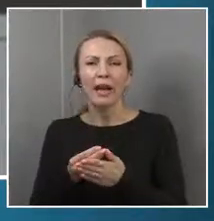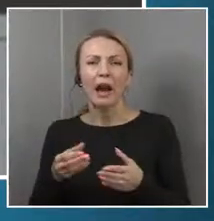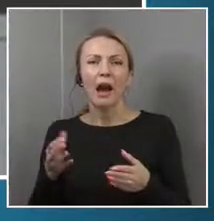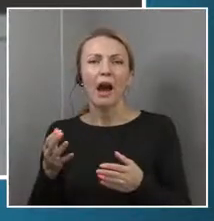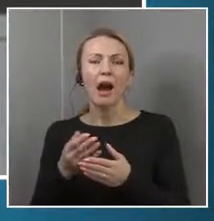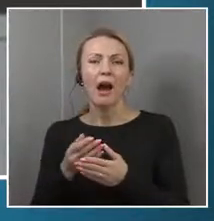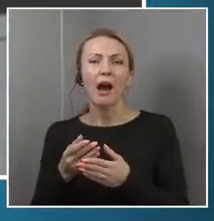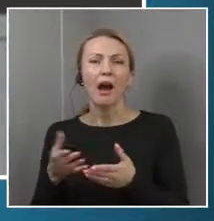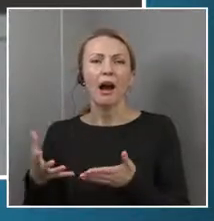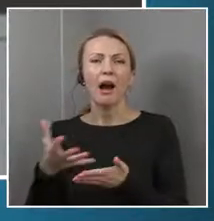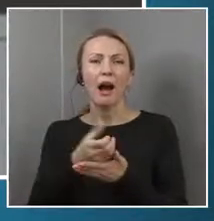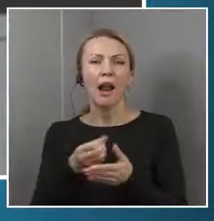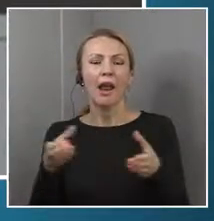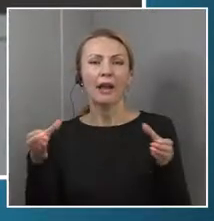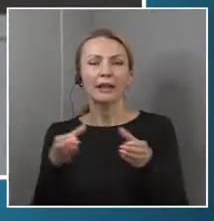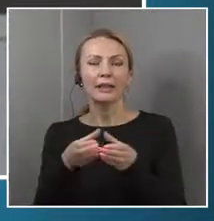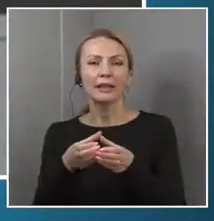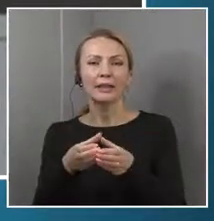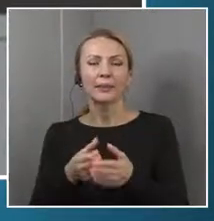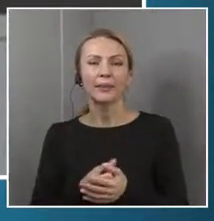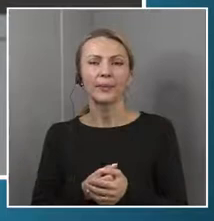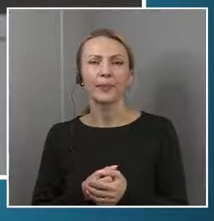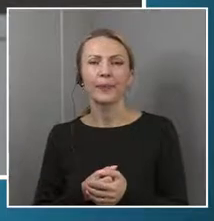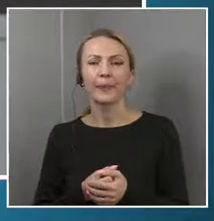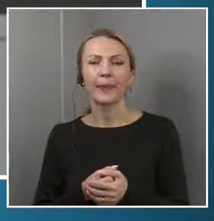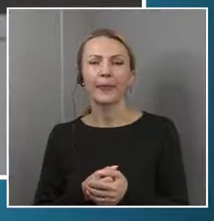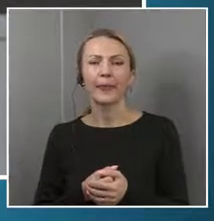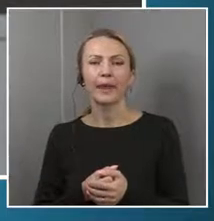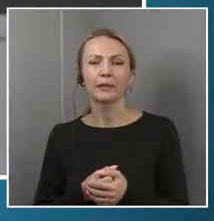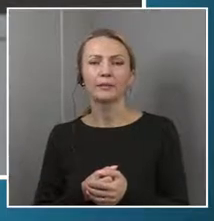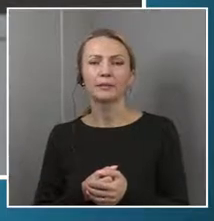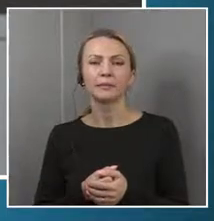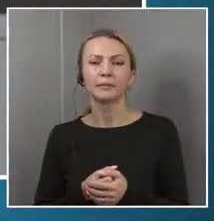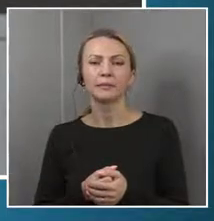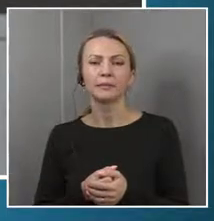many private collections, both in Europe and in the US.